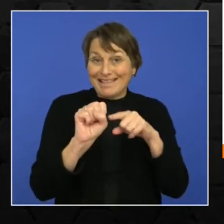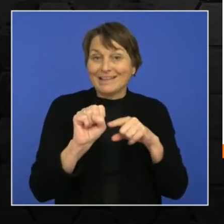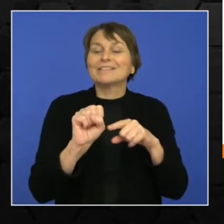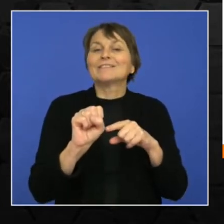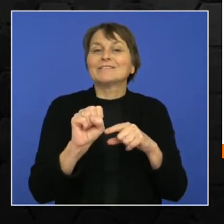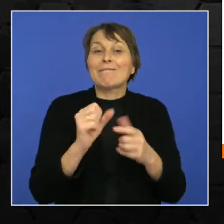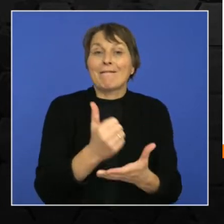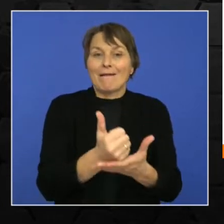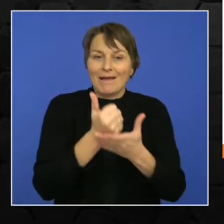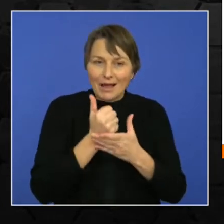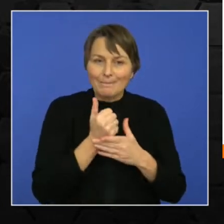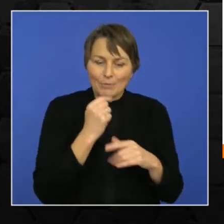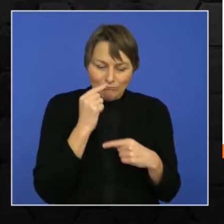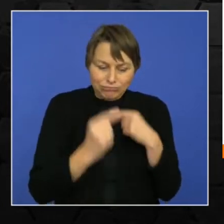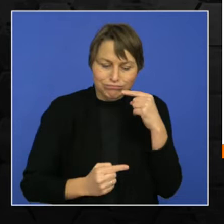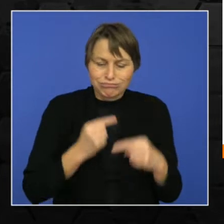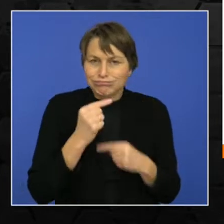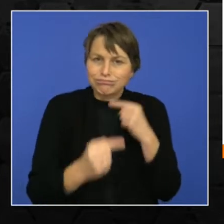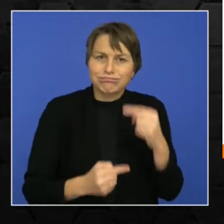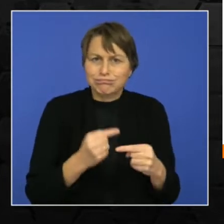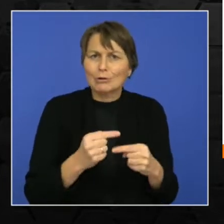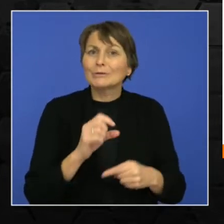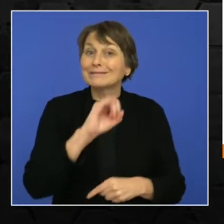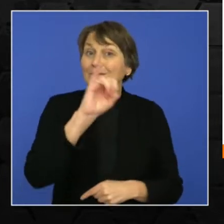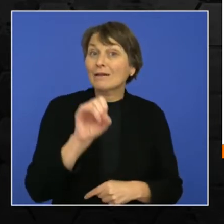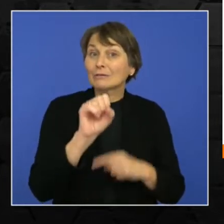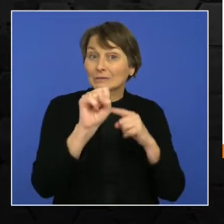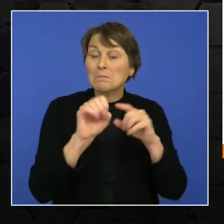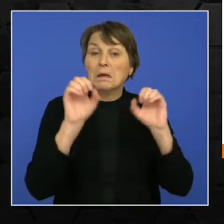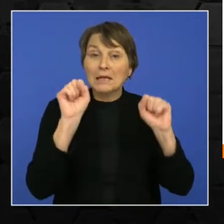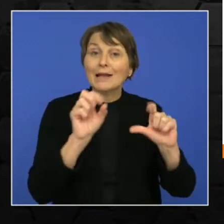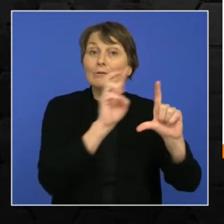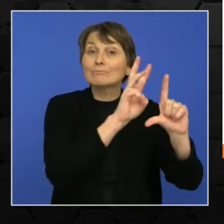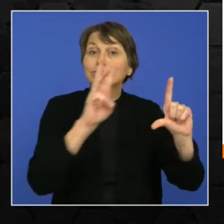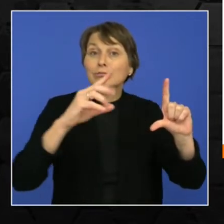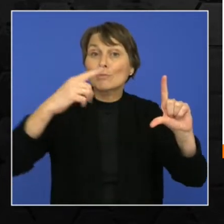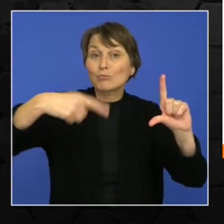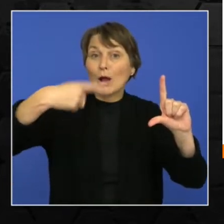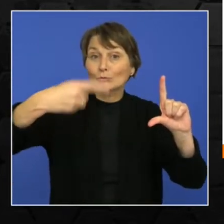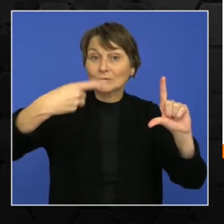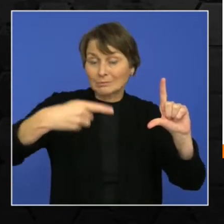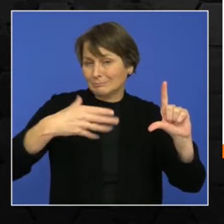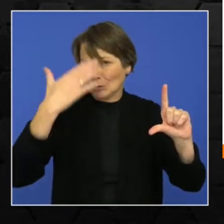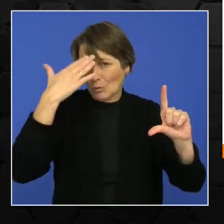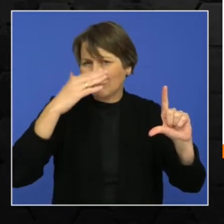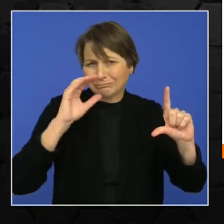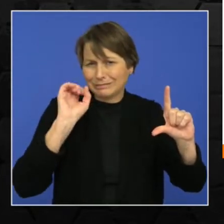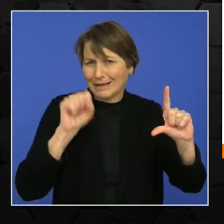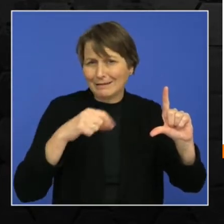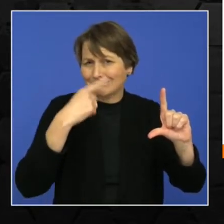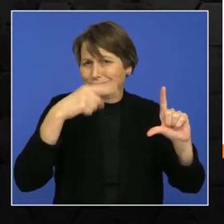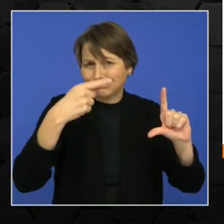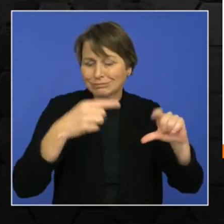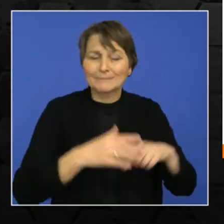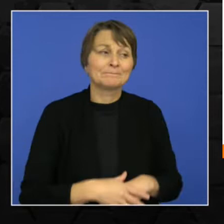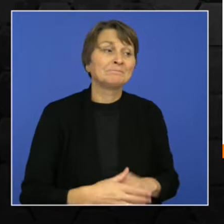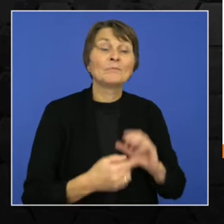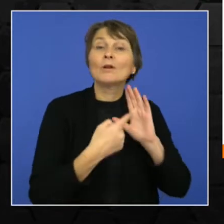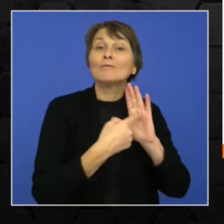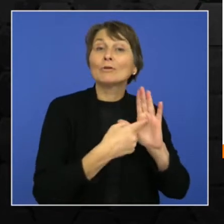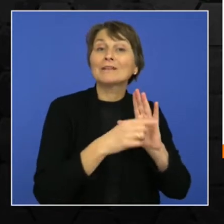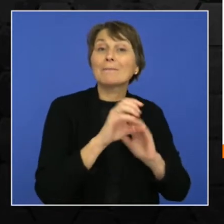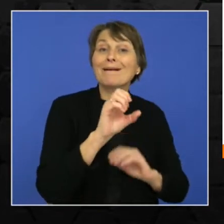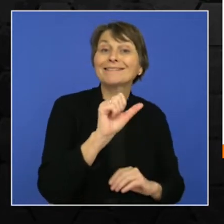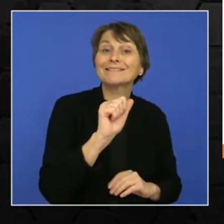actually, JavaScript can run on browser, server, and browser talking about like we can support on the Safari, and like I will talk about later on that